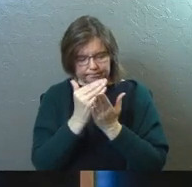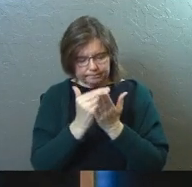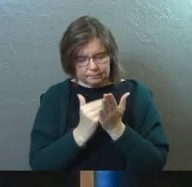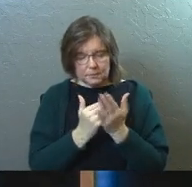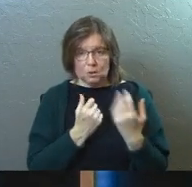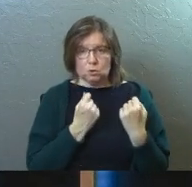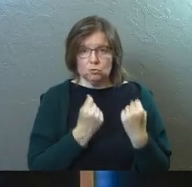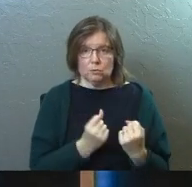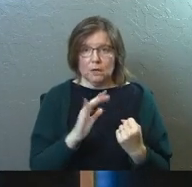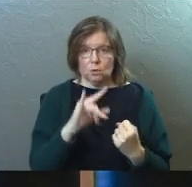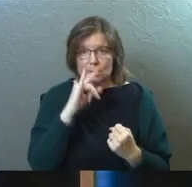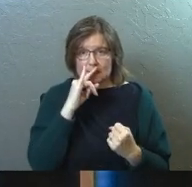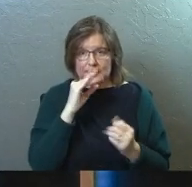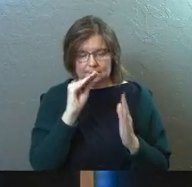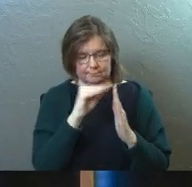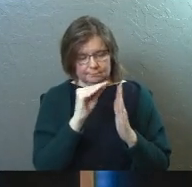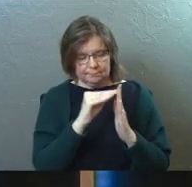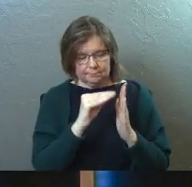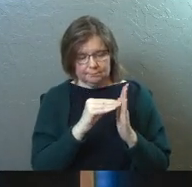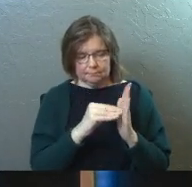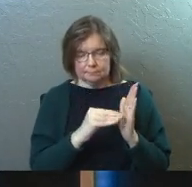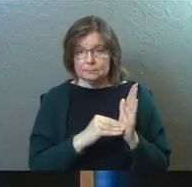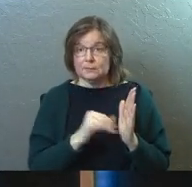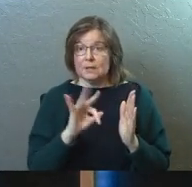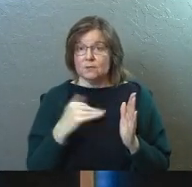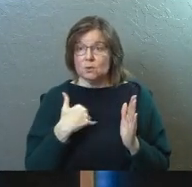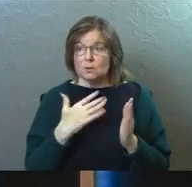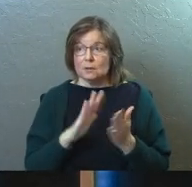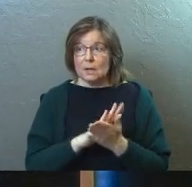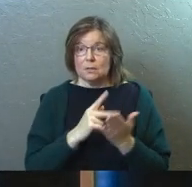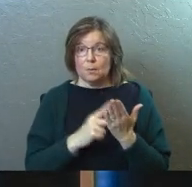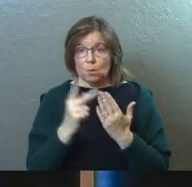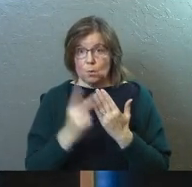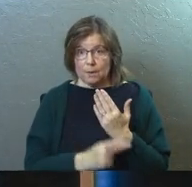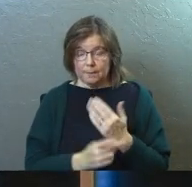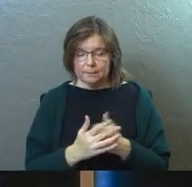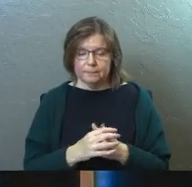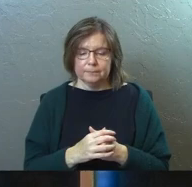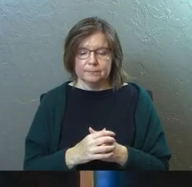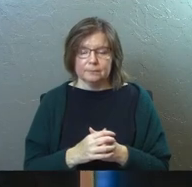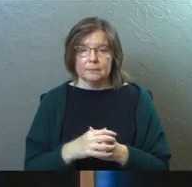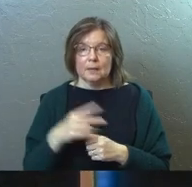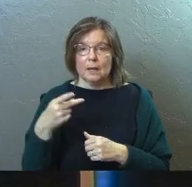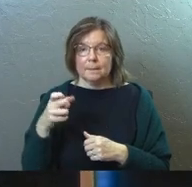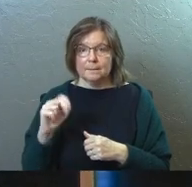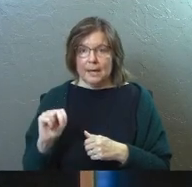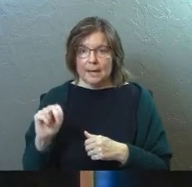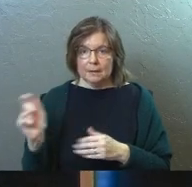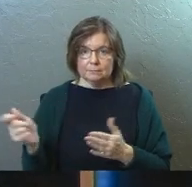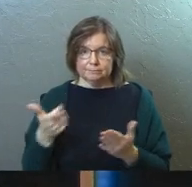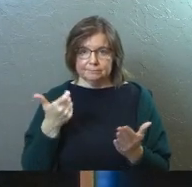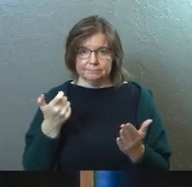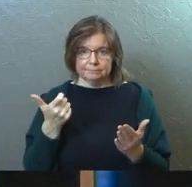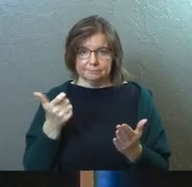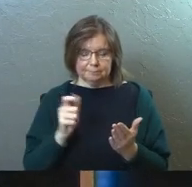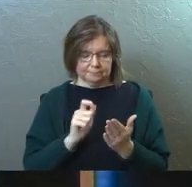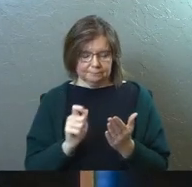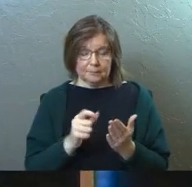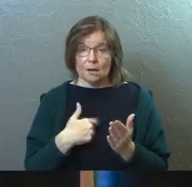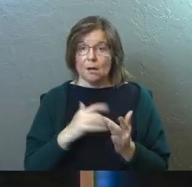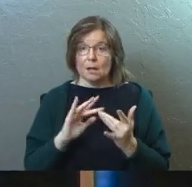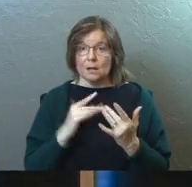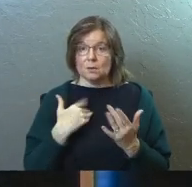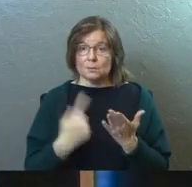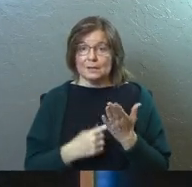the strengths of your children. So if you would take out your program, take out a pen, you guys online, there's going